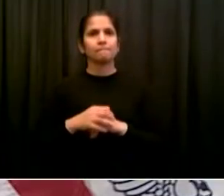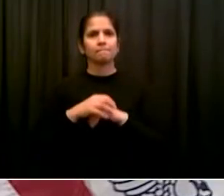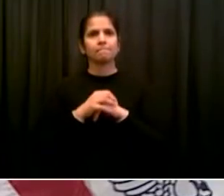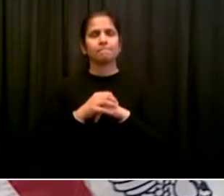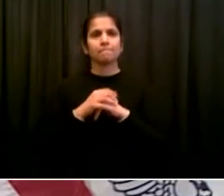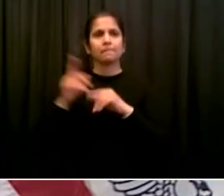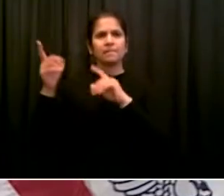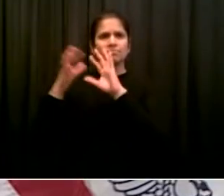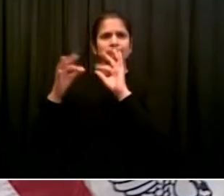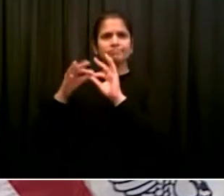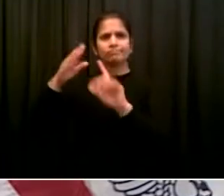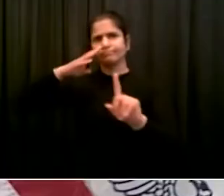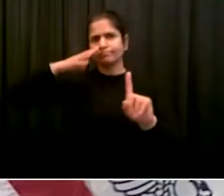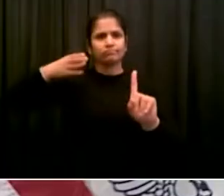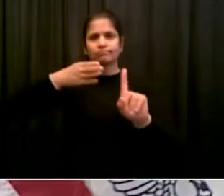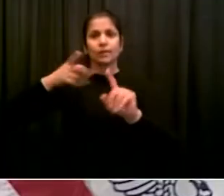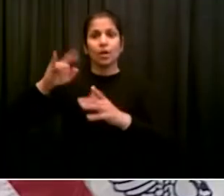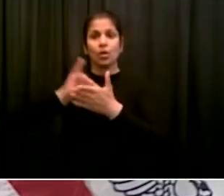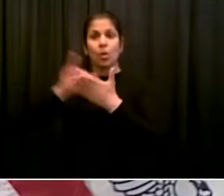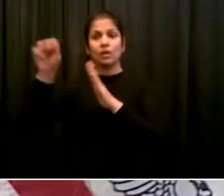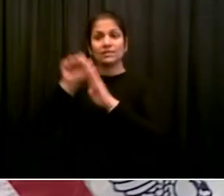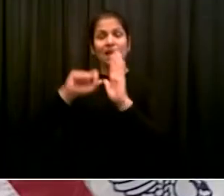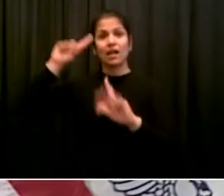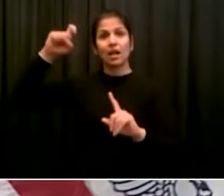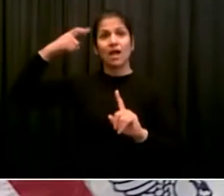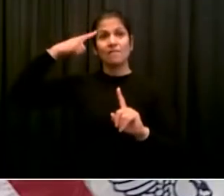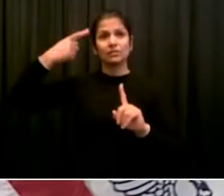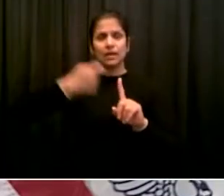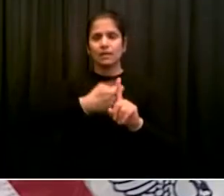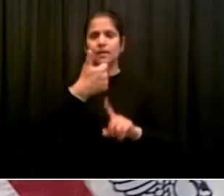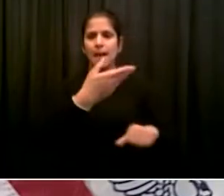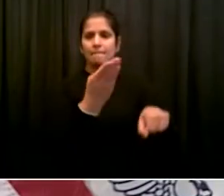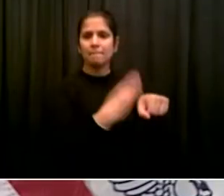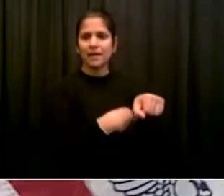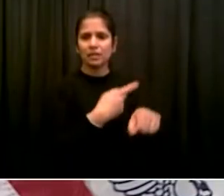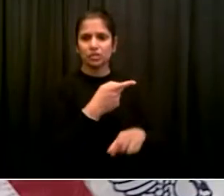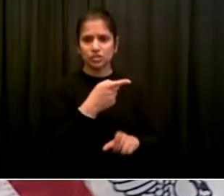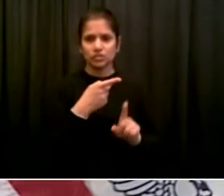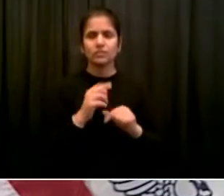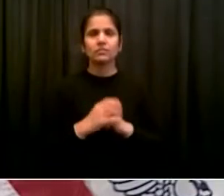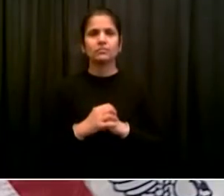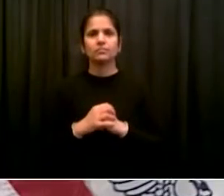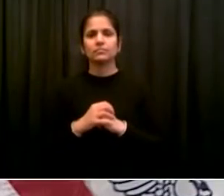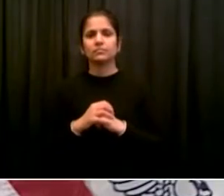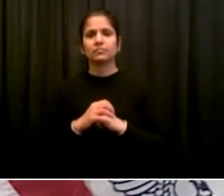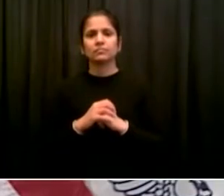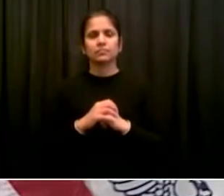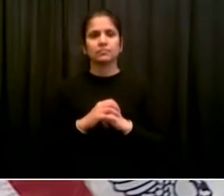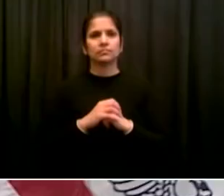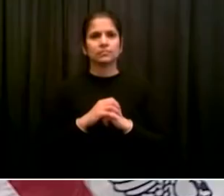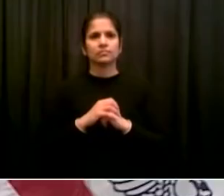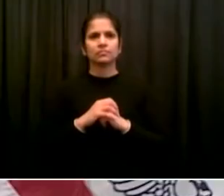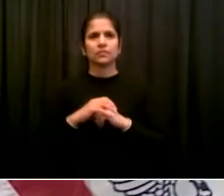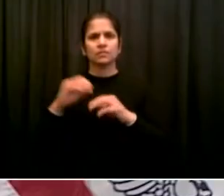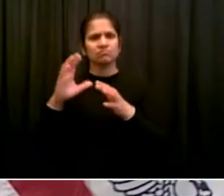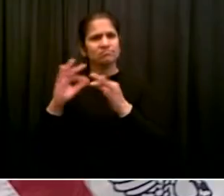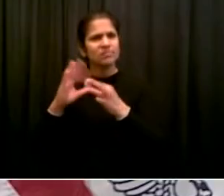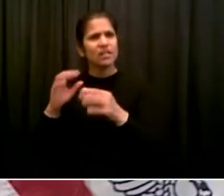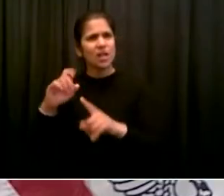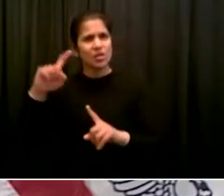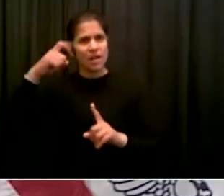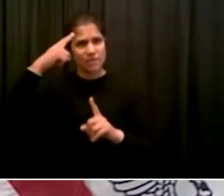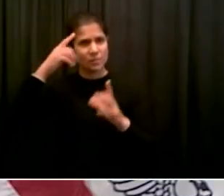clear how you feel about the need for the governor to resign. How do you feel about